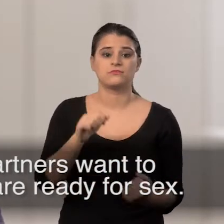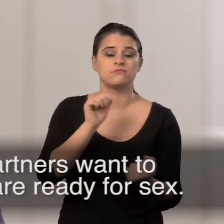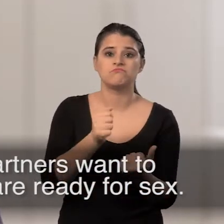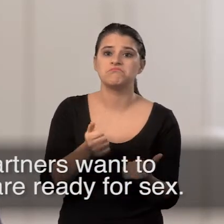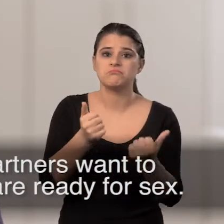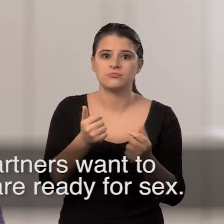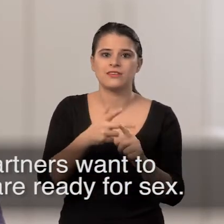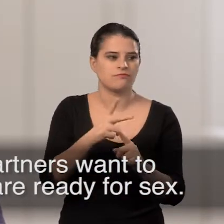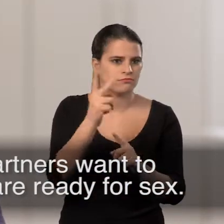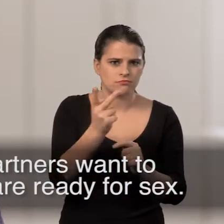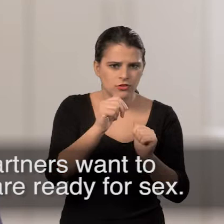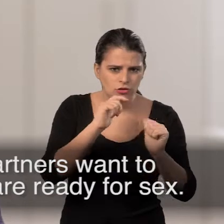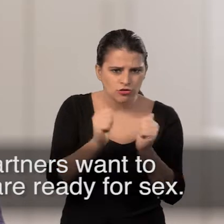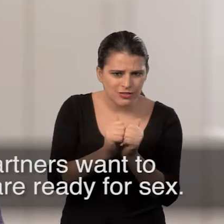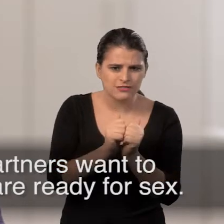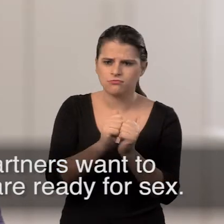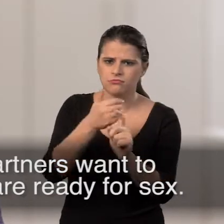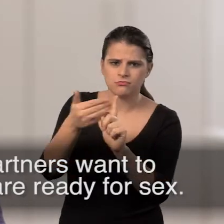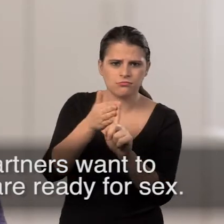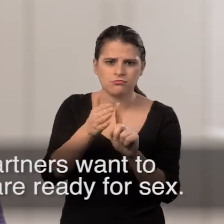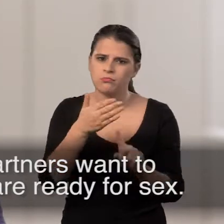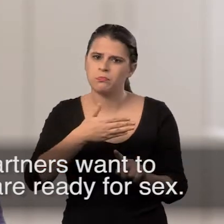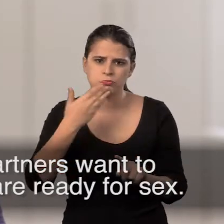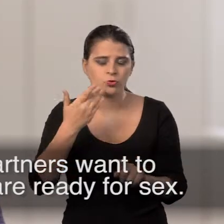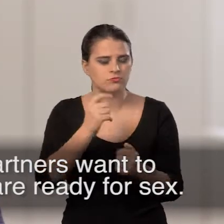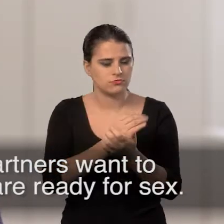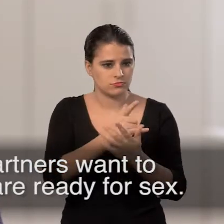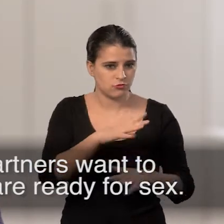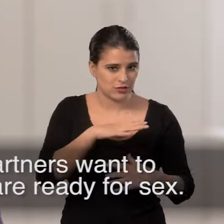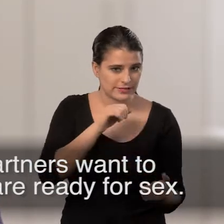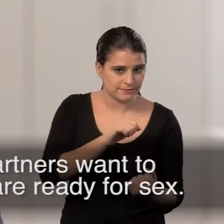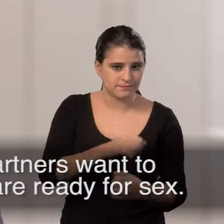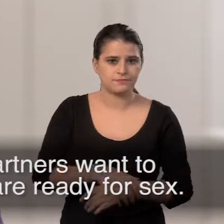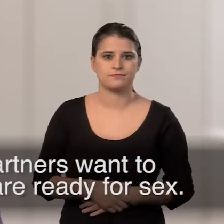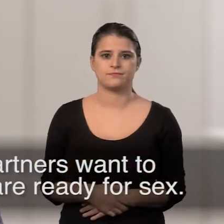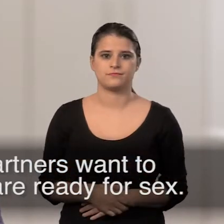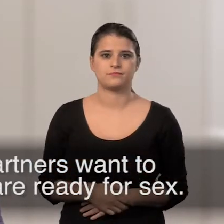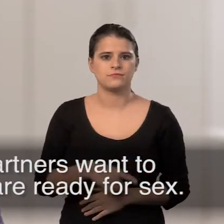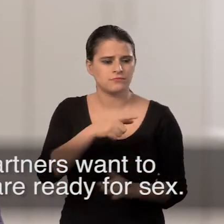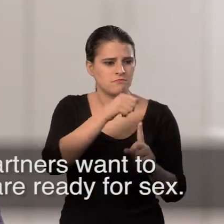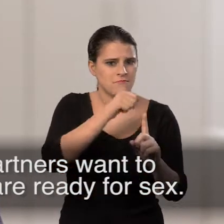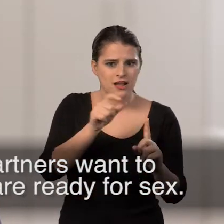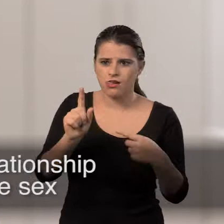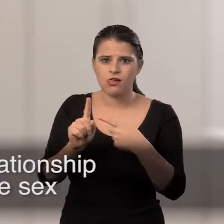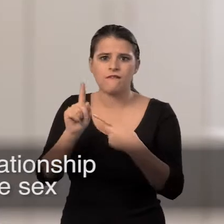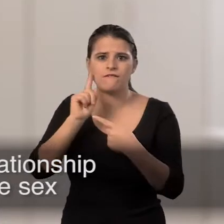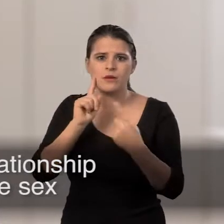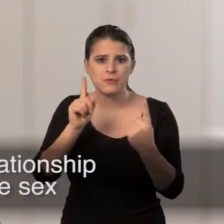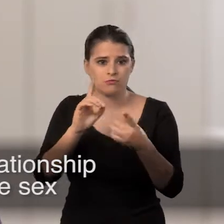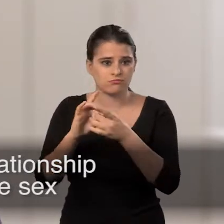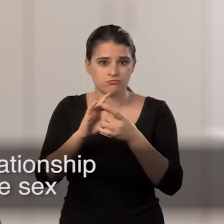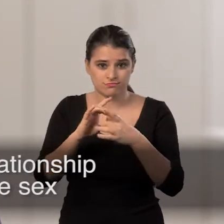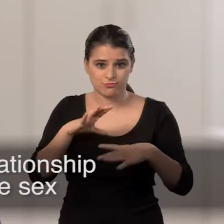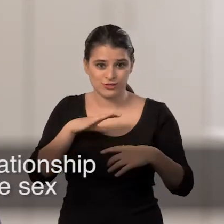However, sex is only legal if both partners want to have sex, are not being coerced and are ready for sex. If you are